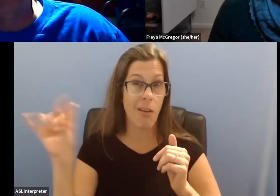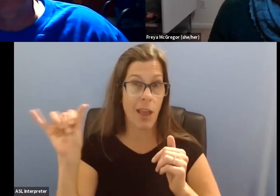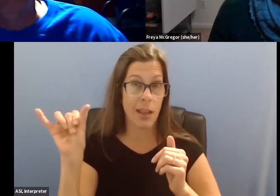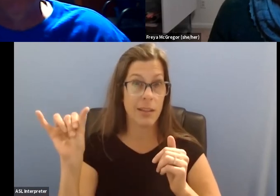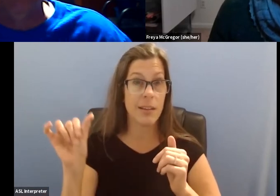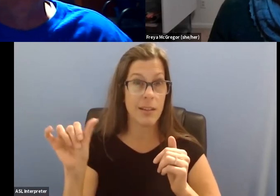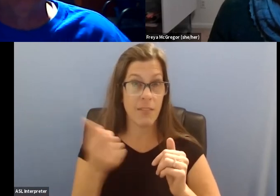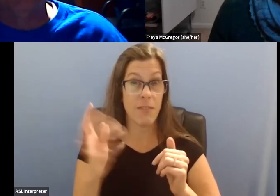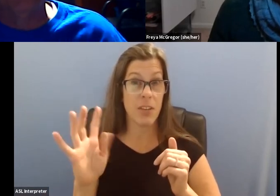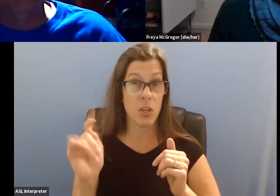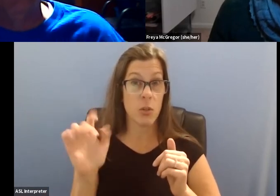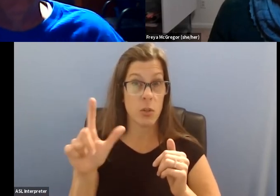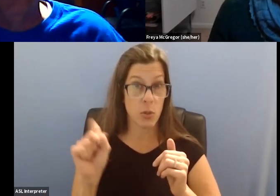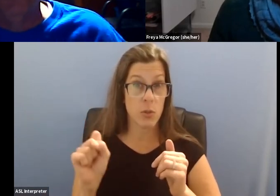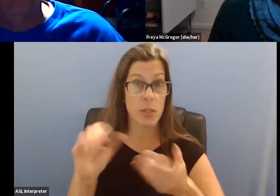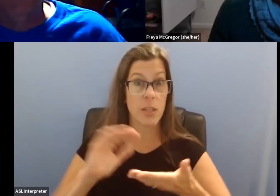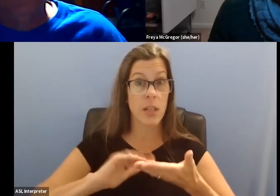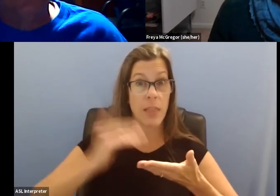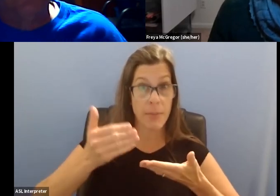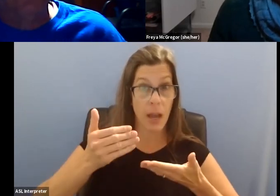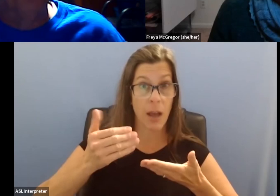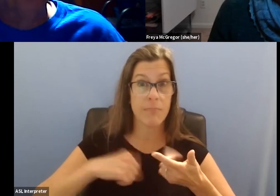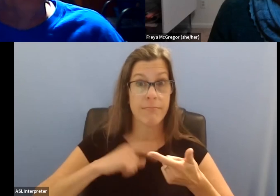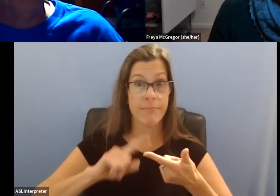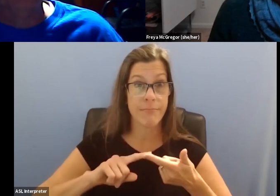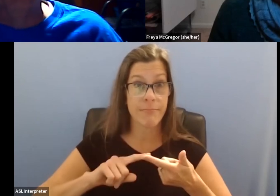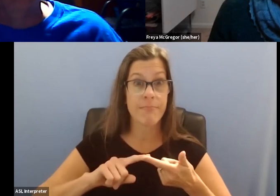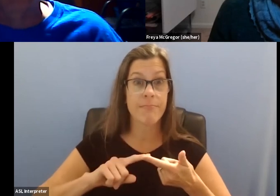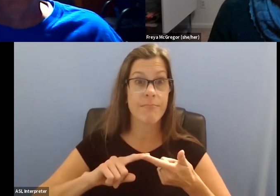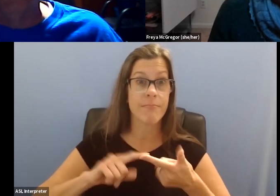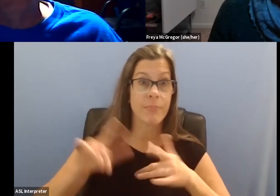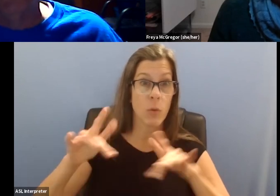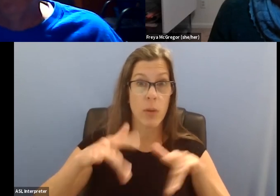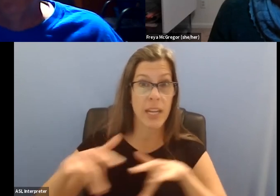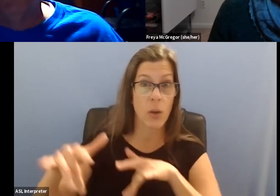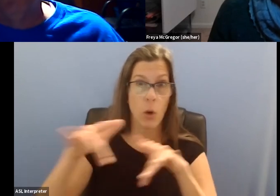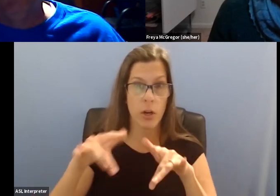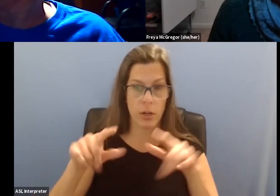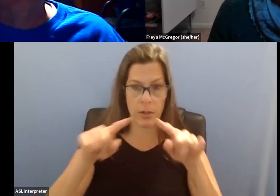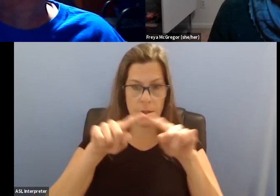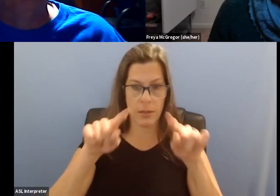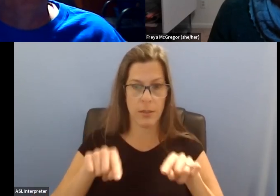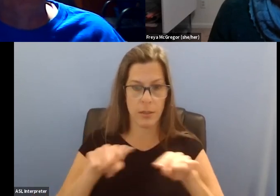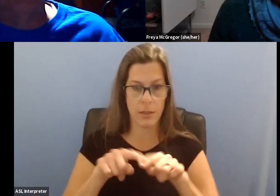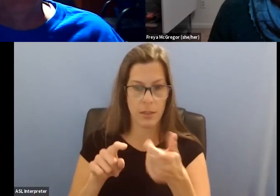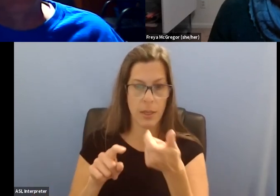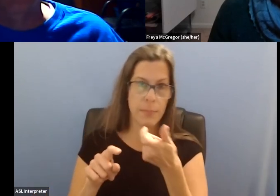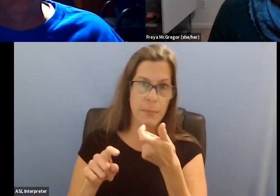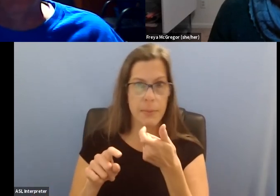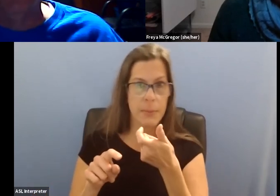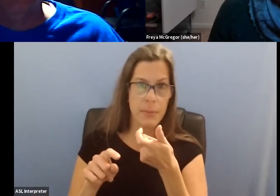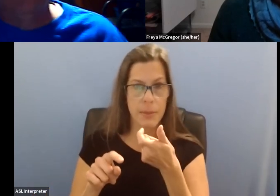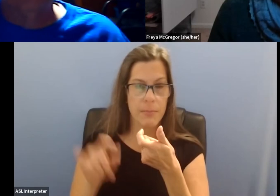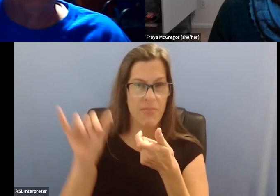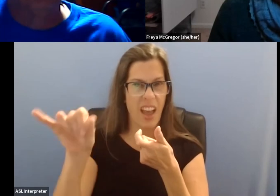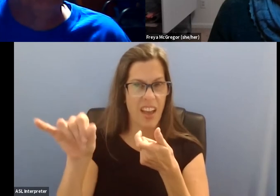that, but that's about it really the computer and, um, a recorder, because that that's the way I learned new birds. If I hear a sound,